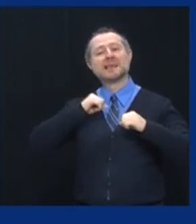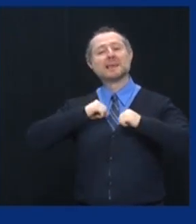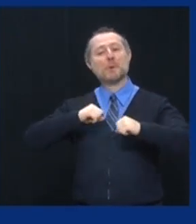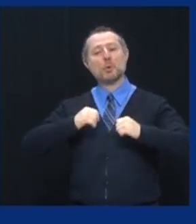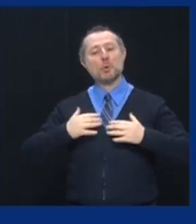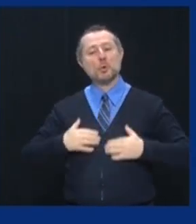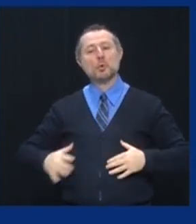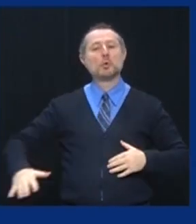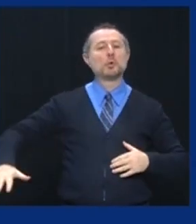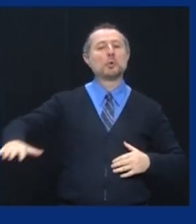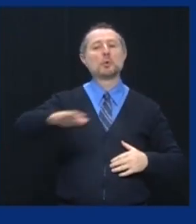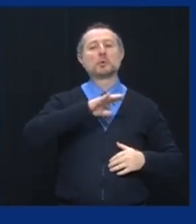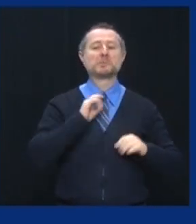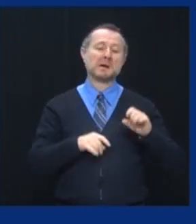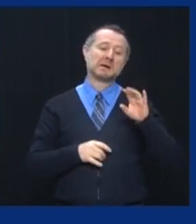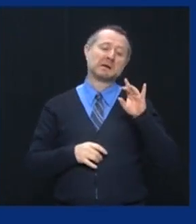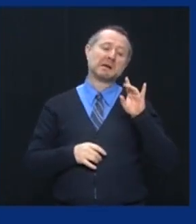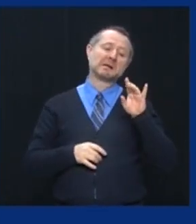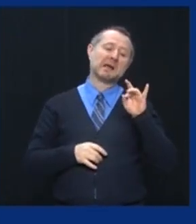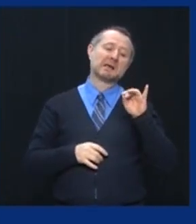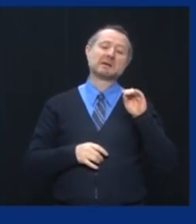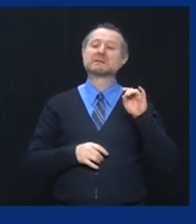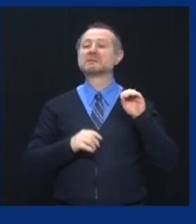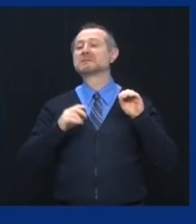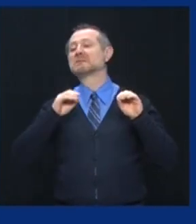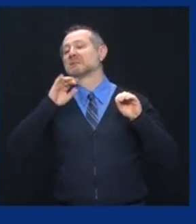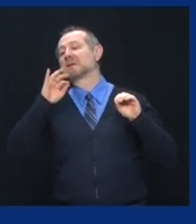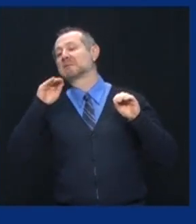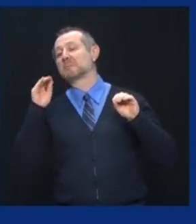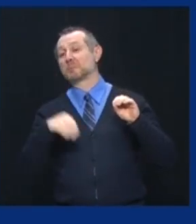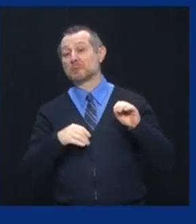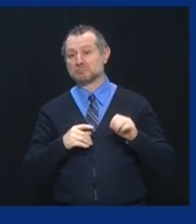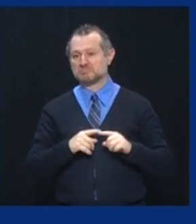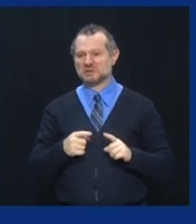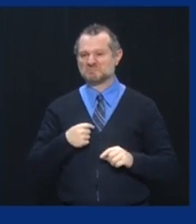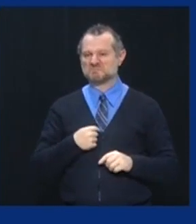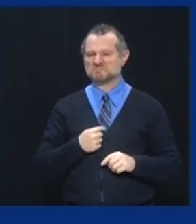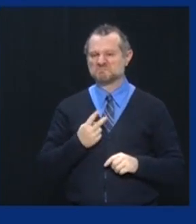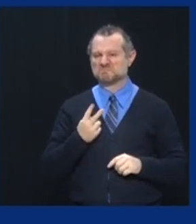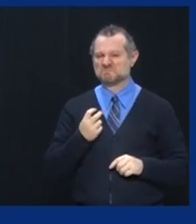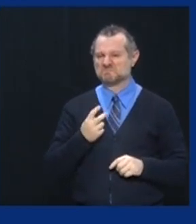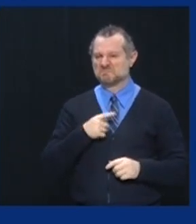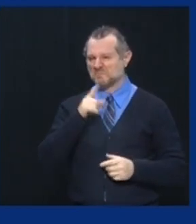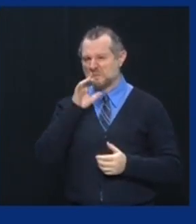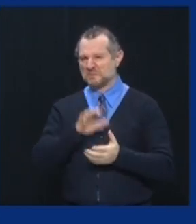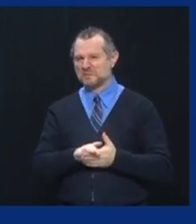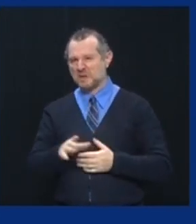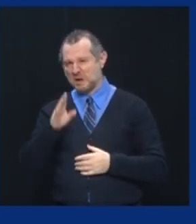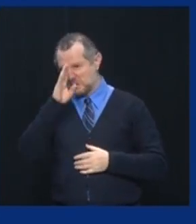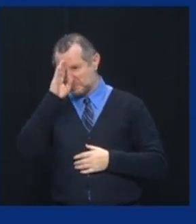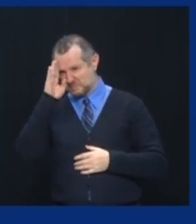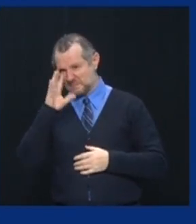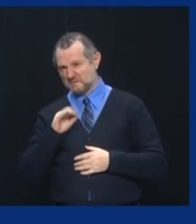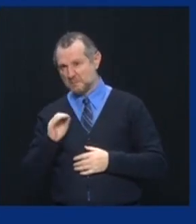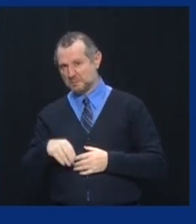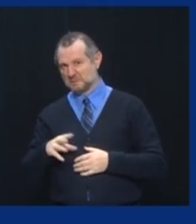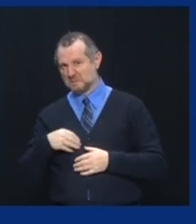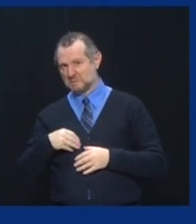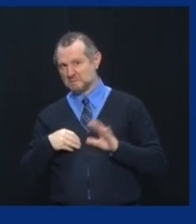also, I don't believe it. I don't believe a hospital that says only half my workers will take